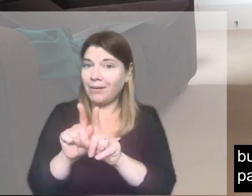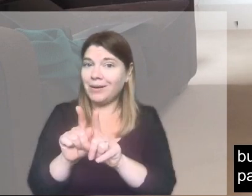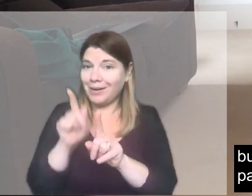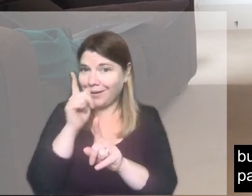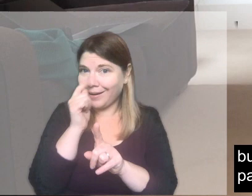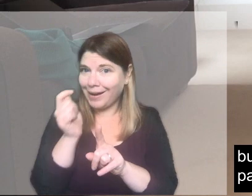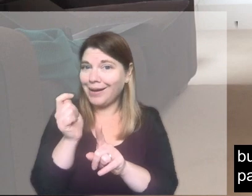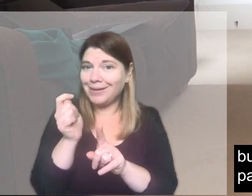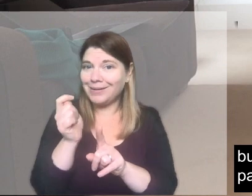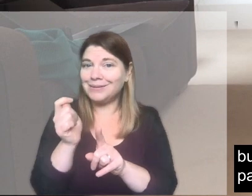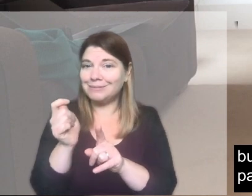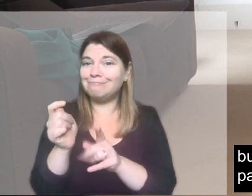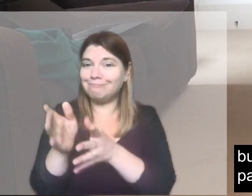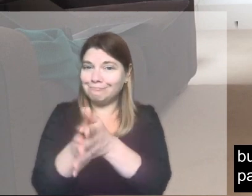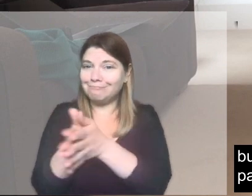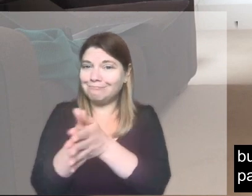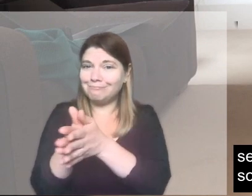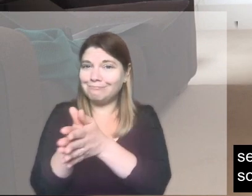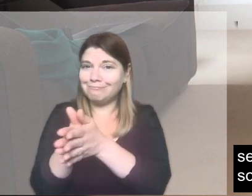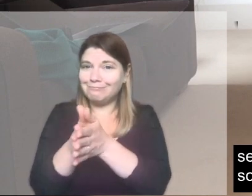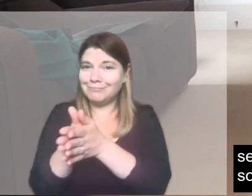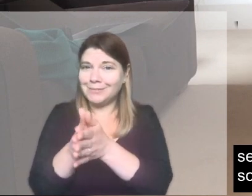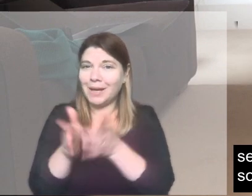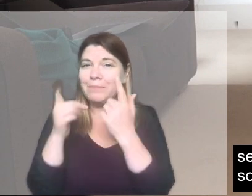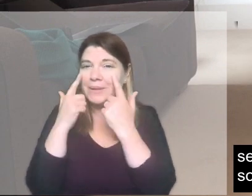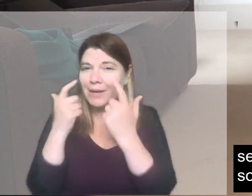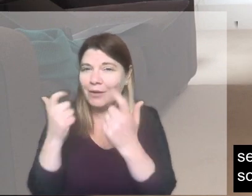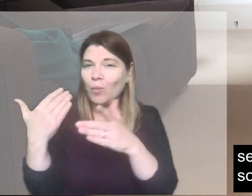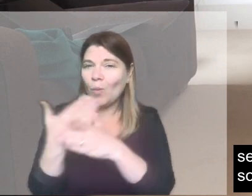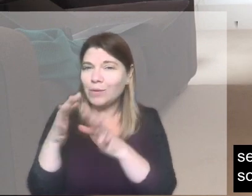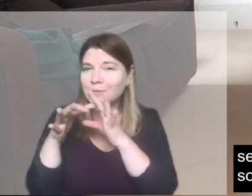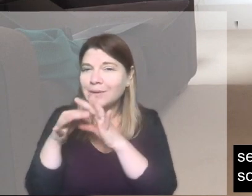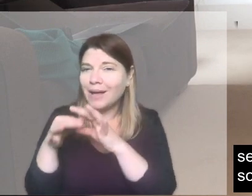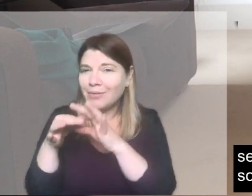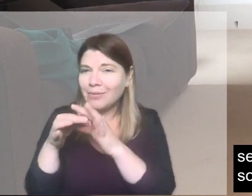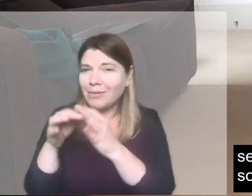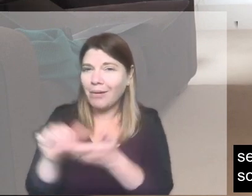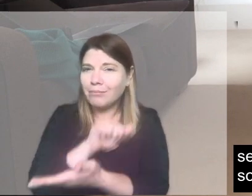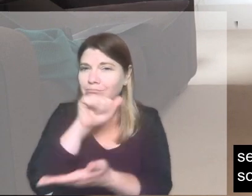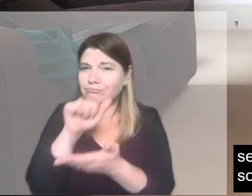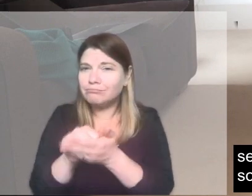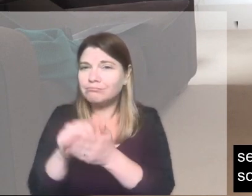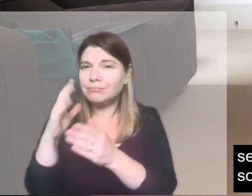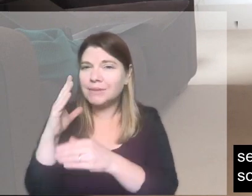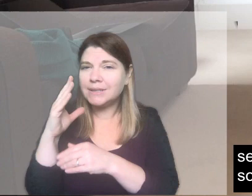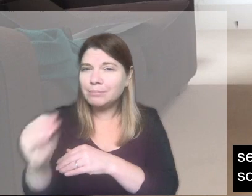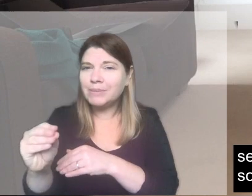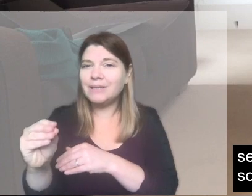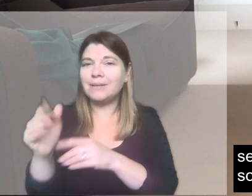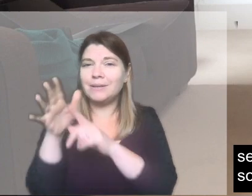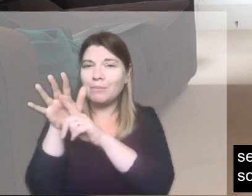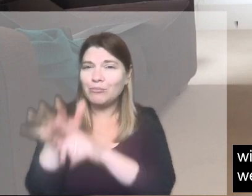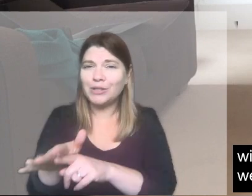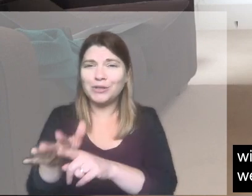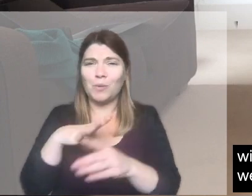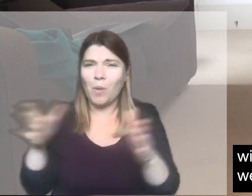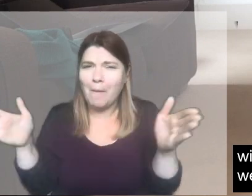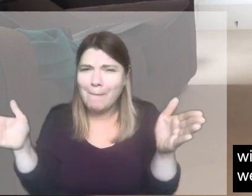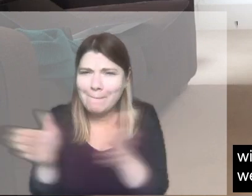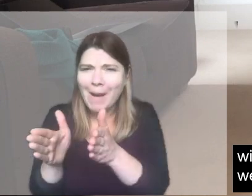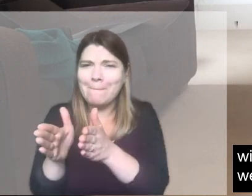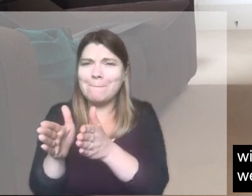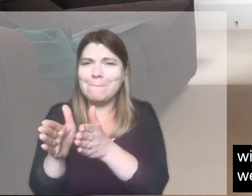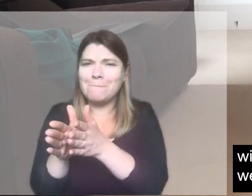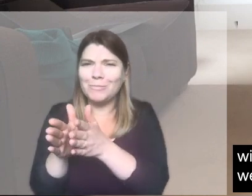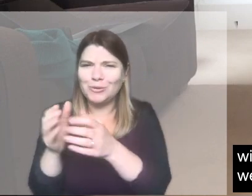partner, you know, you can be sensitive to what feels like the right sort of speed and pressure when working with your partner.